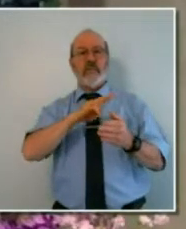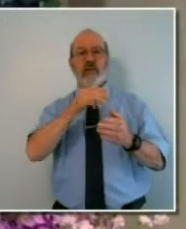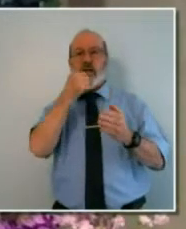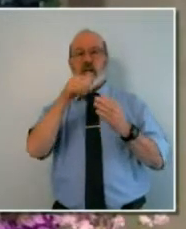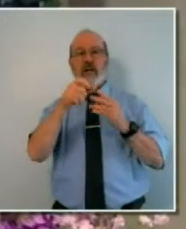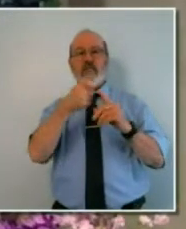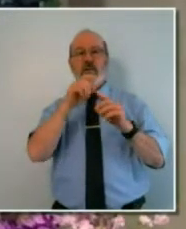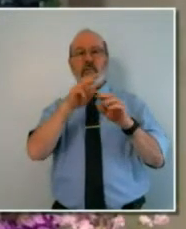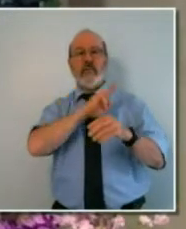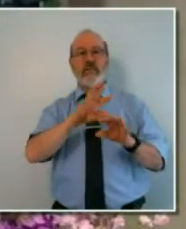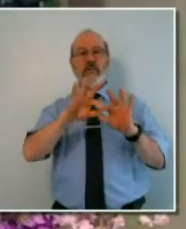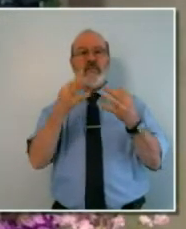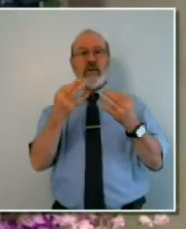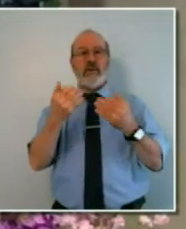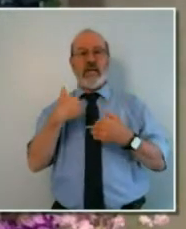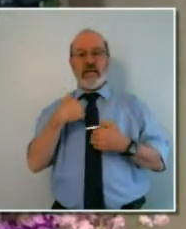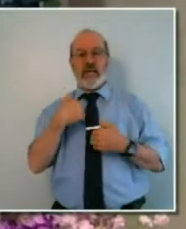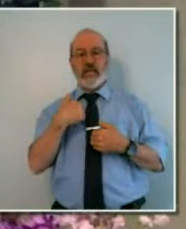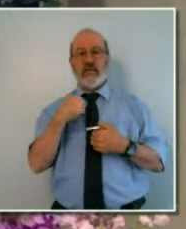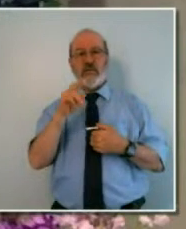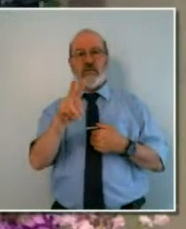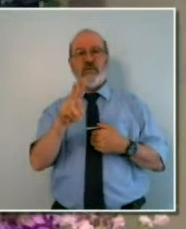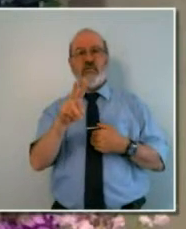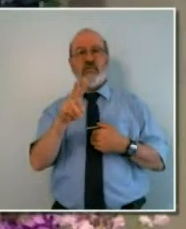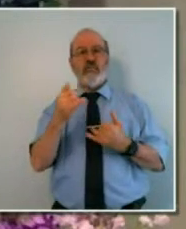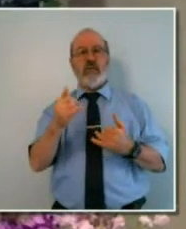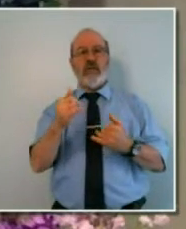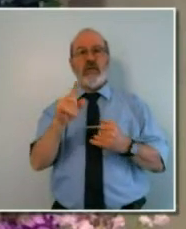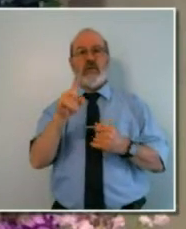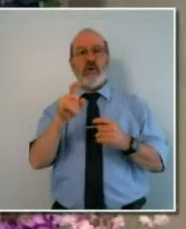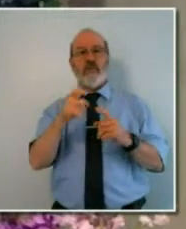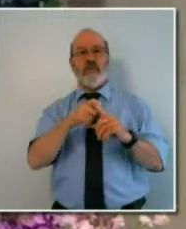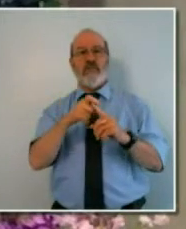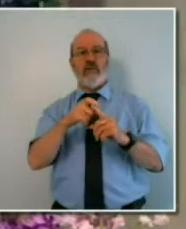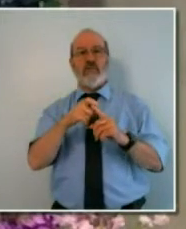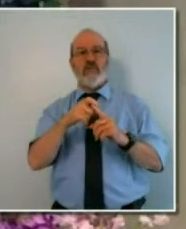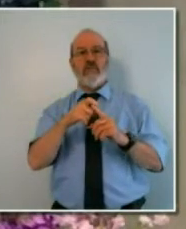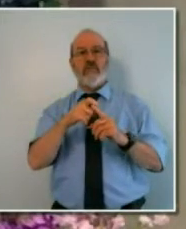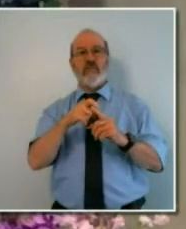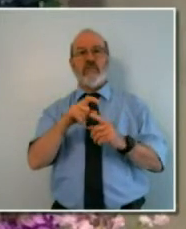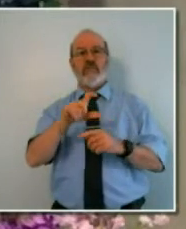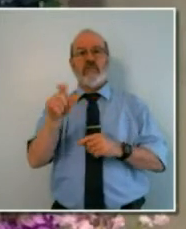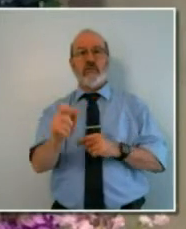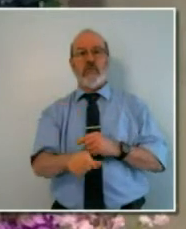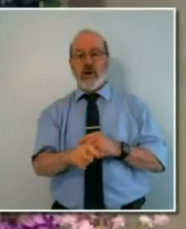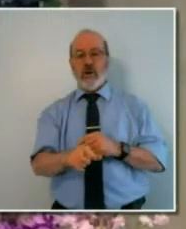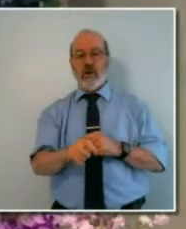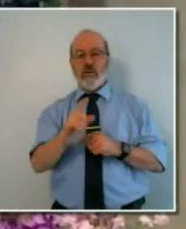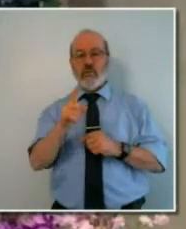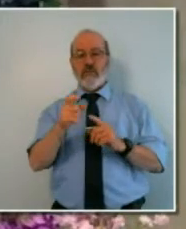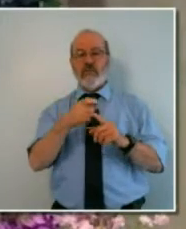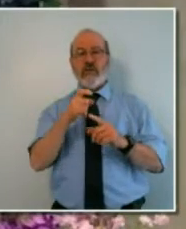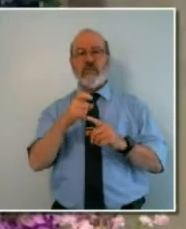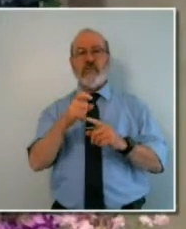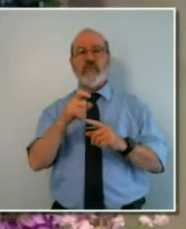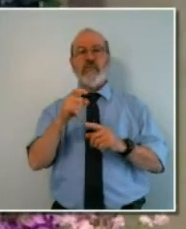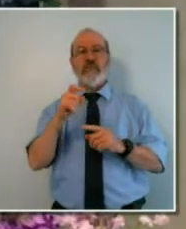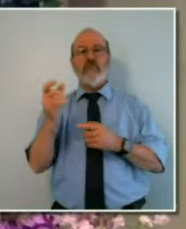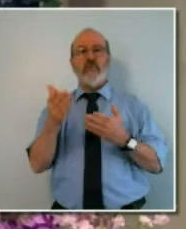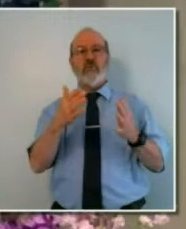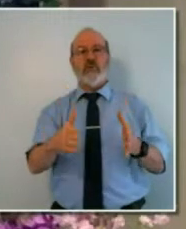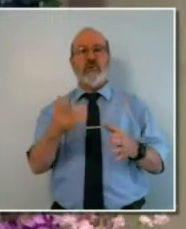and I had a couple today, one from Nepal and one from Couriers for Christ. However, I